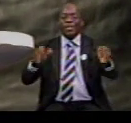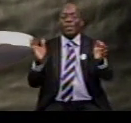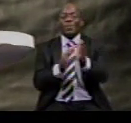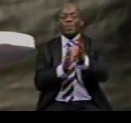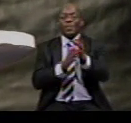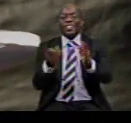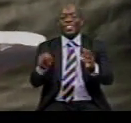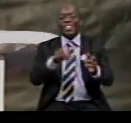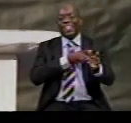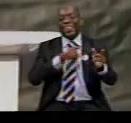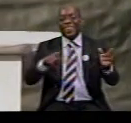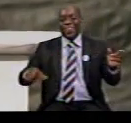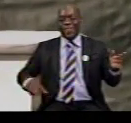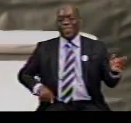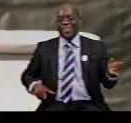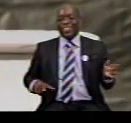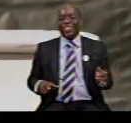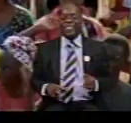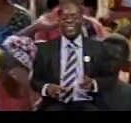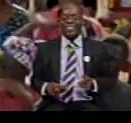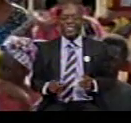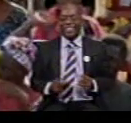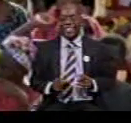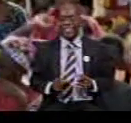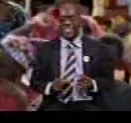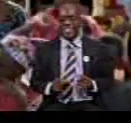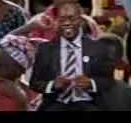Praise the Lord.